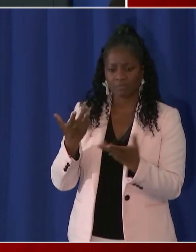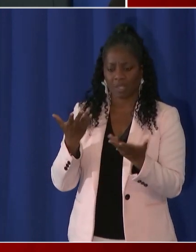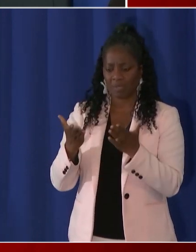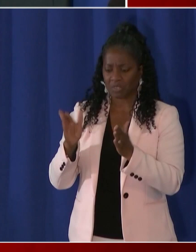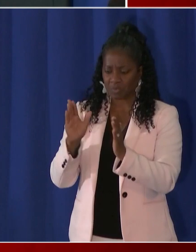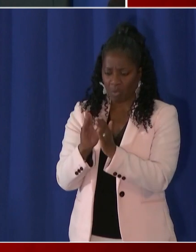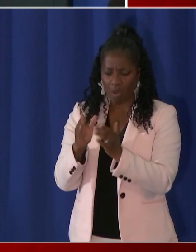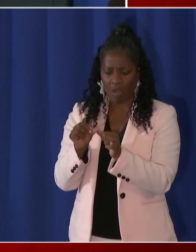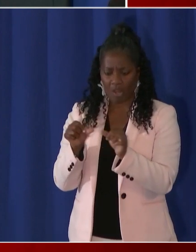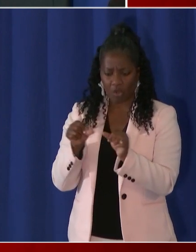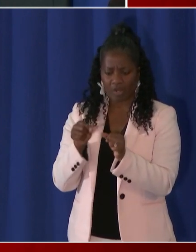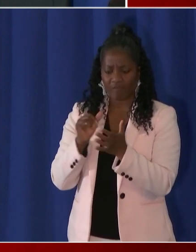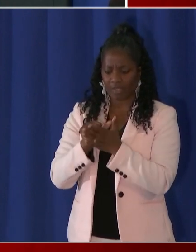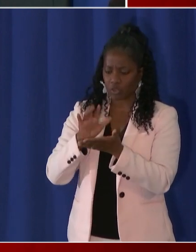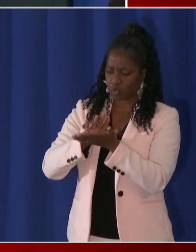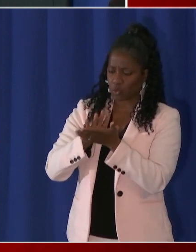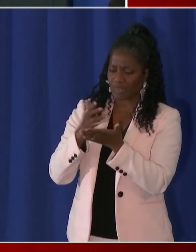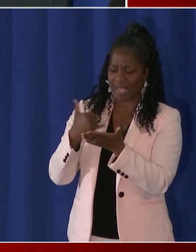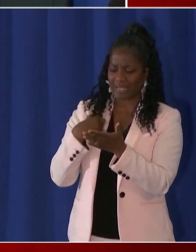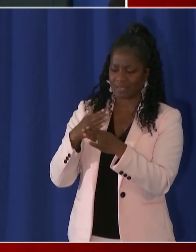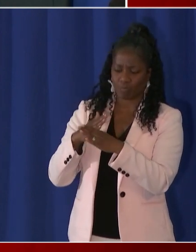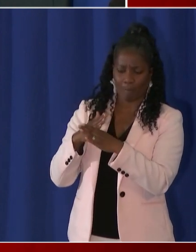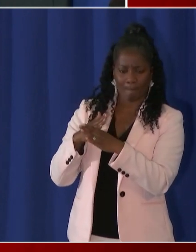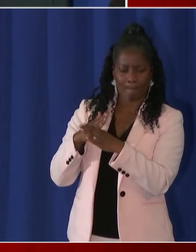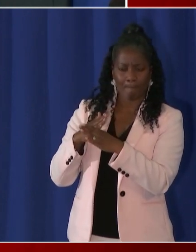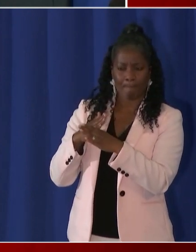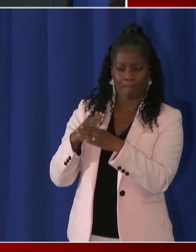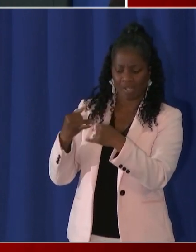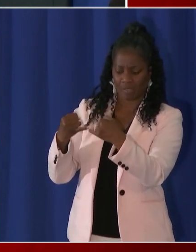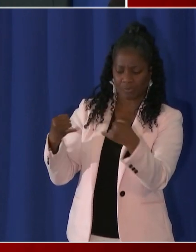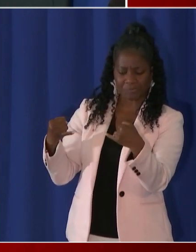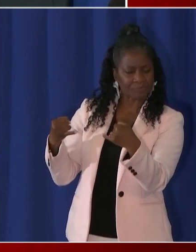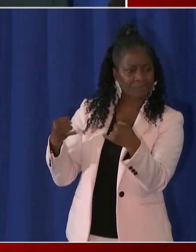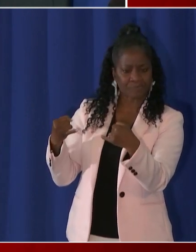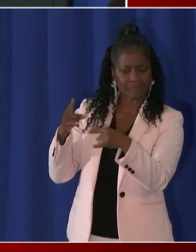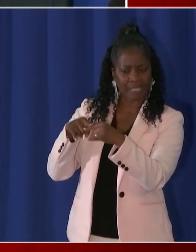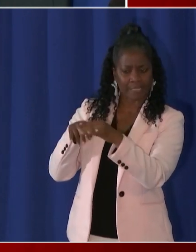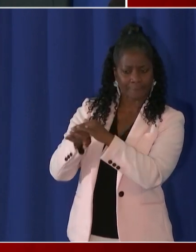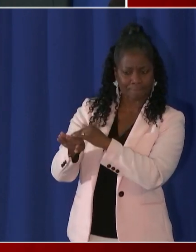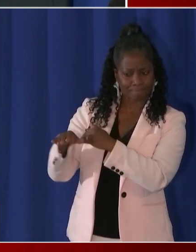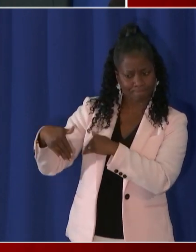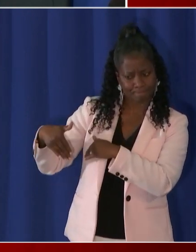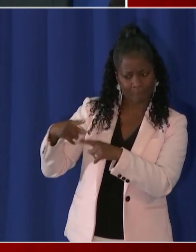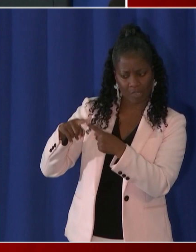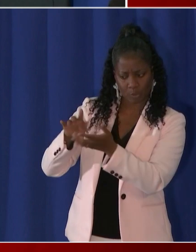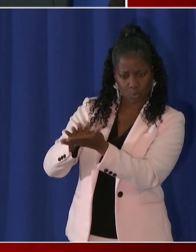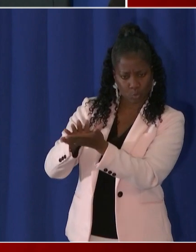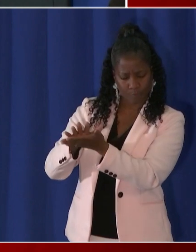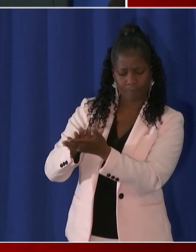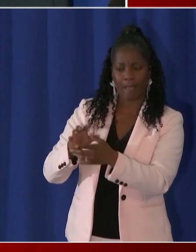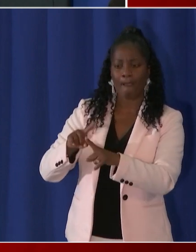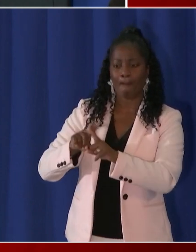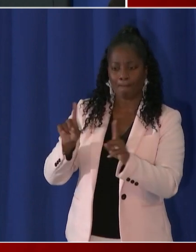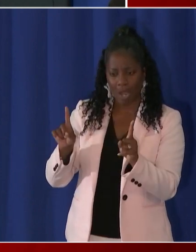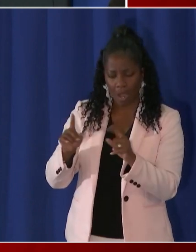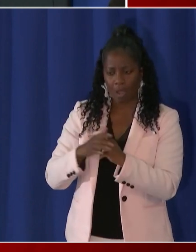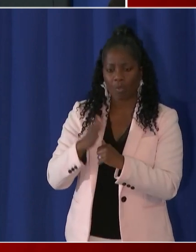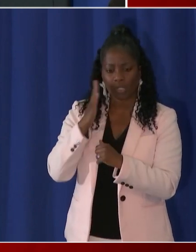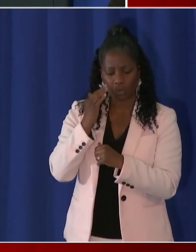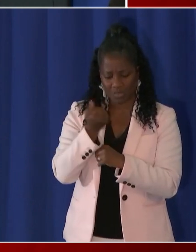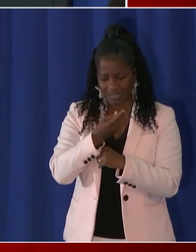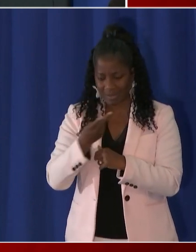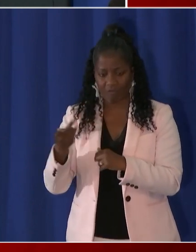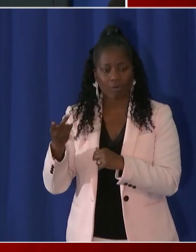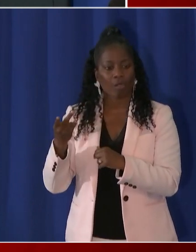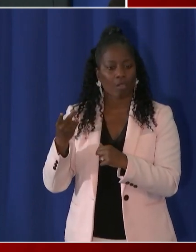area of the school that might still be blocked off. I'm not sure if we're done with that just yet. We know that a car, several